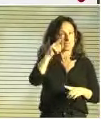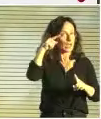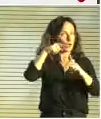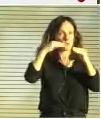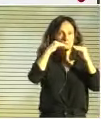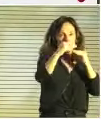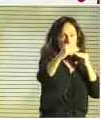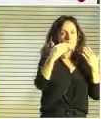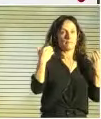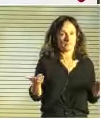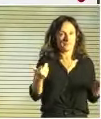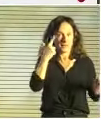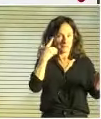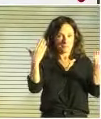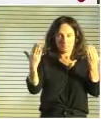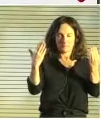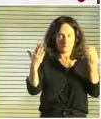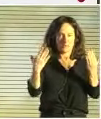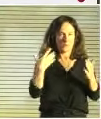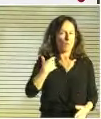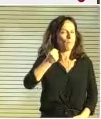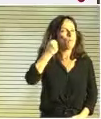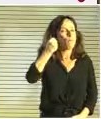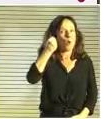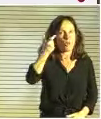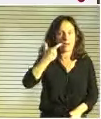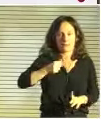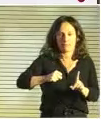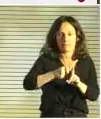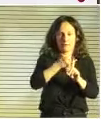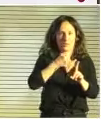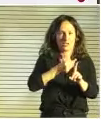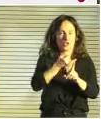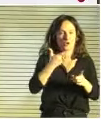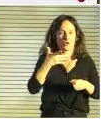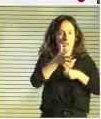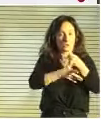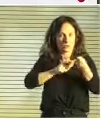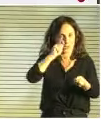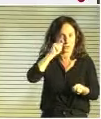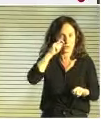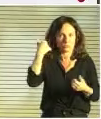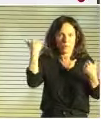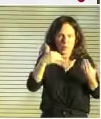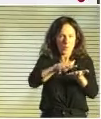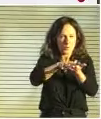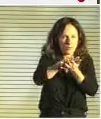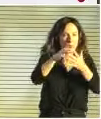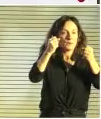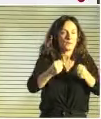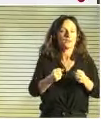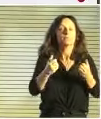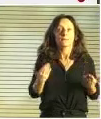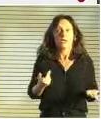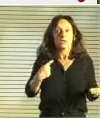industries. Tourism is a force for good, and we know about our footprint. We know about what we have to